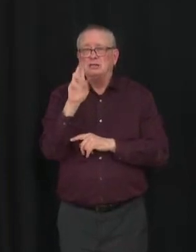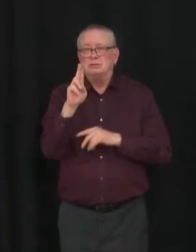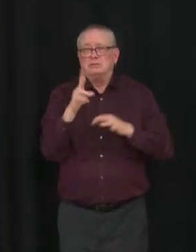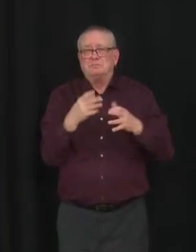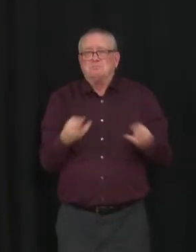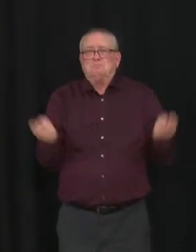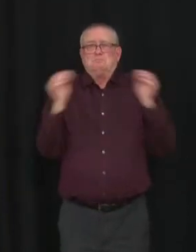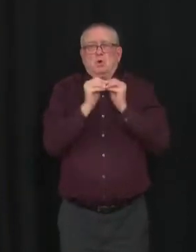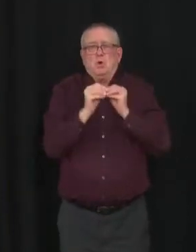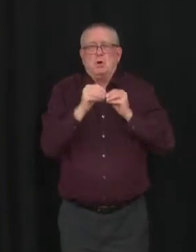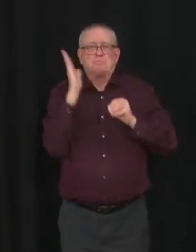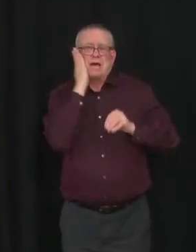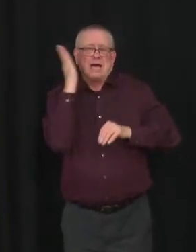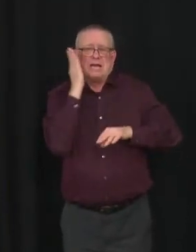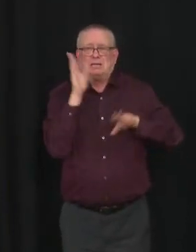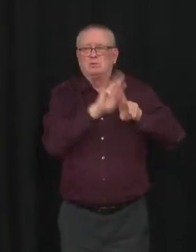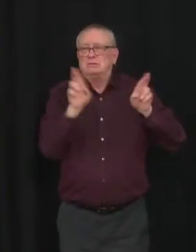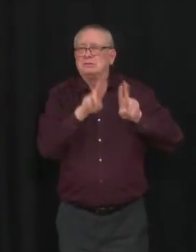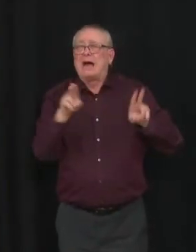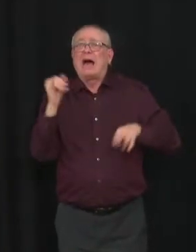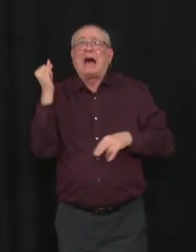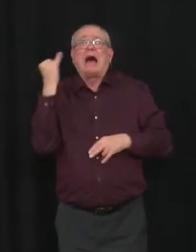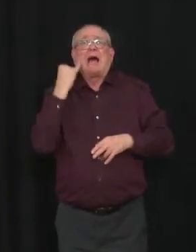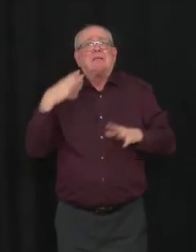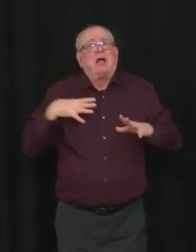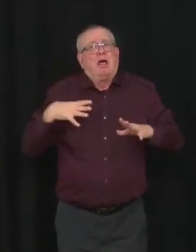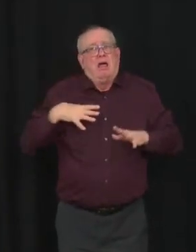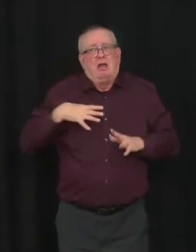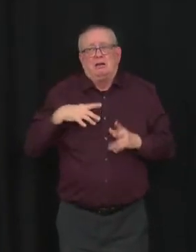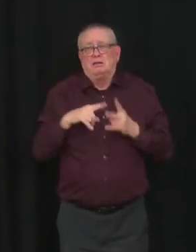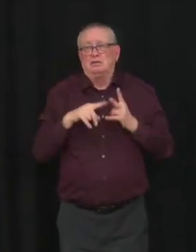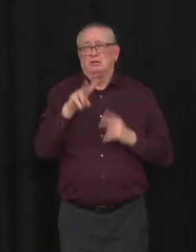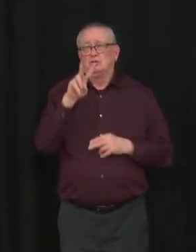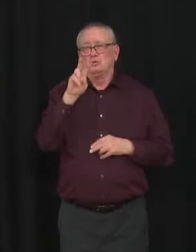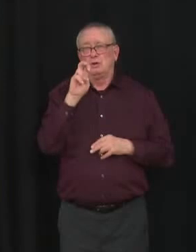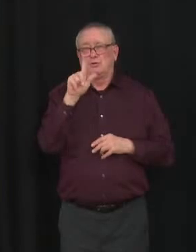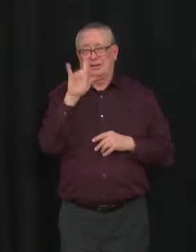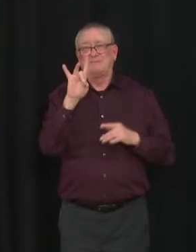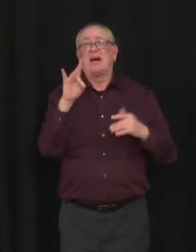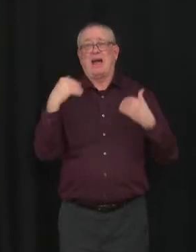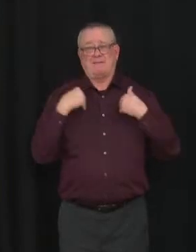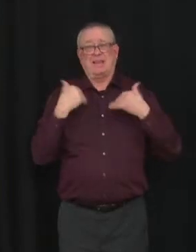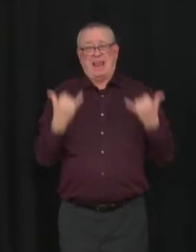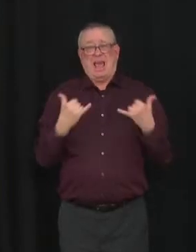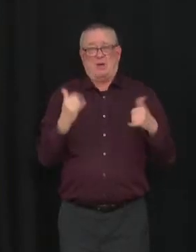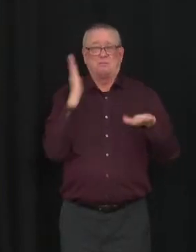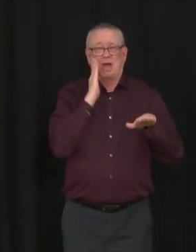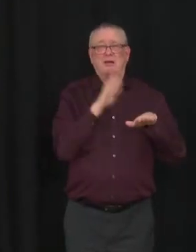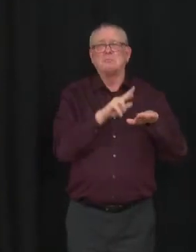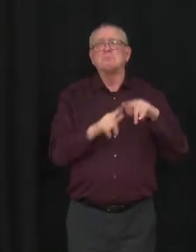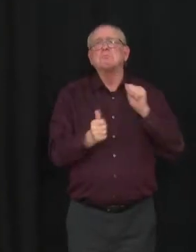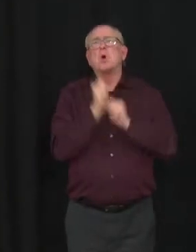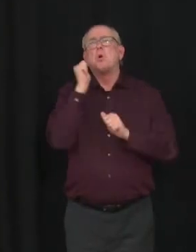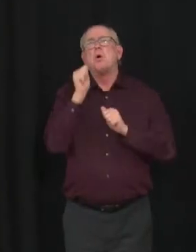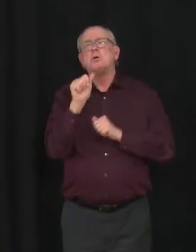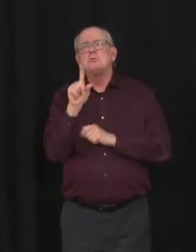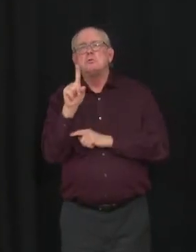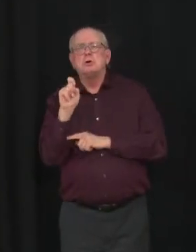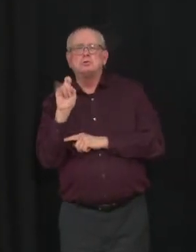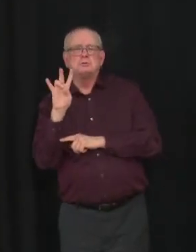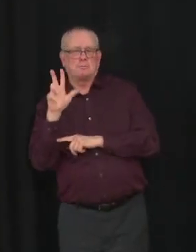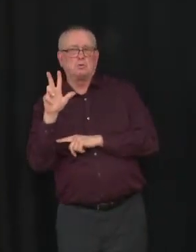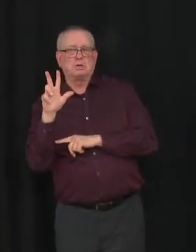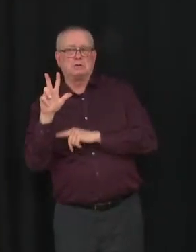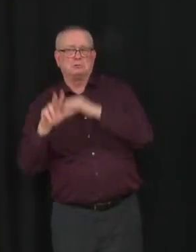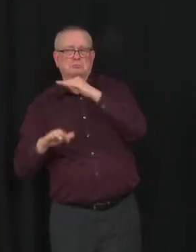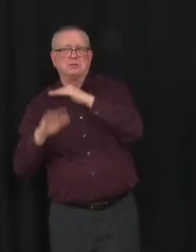have 228 ICU beds, which is already above the normal capacity of 173. And we're working with AHS to be